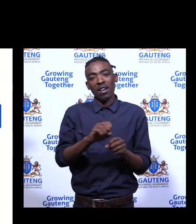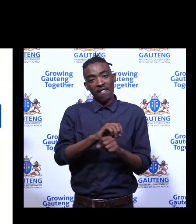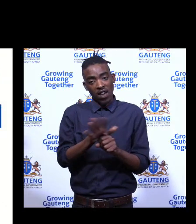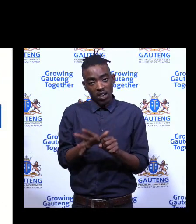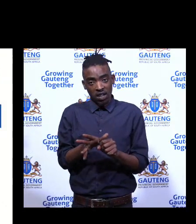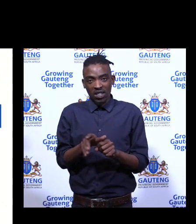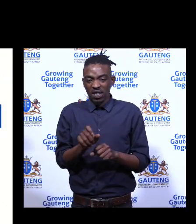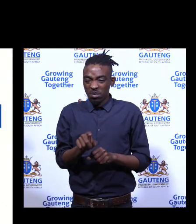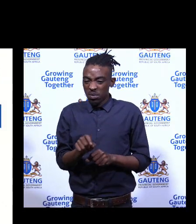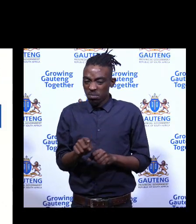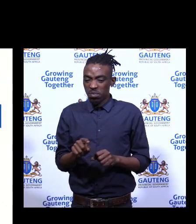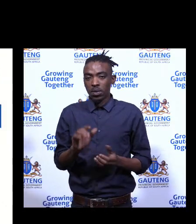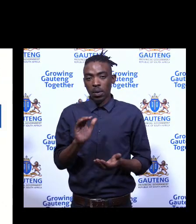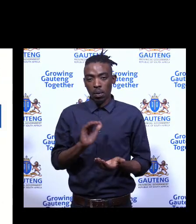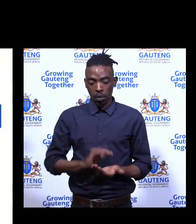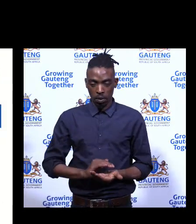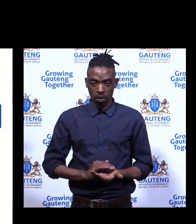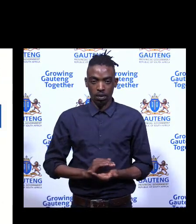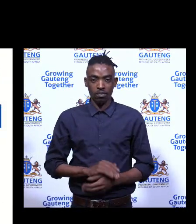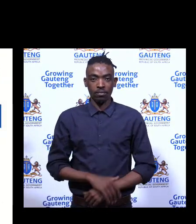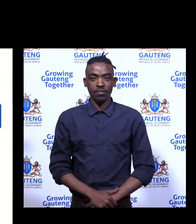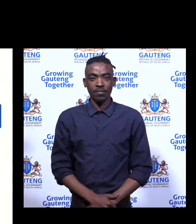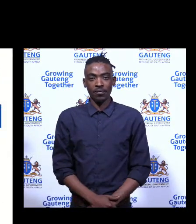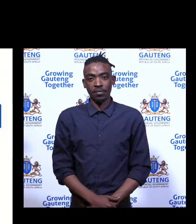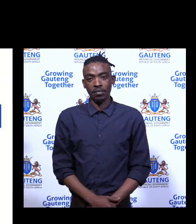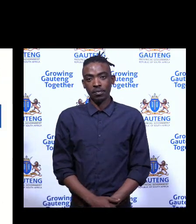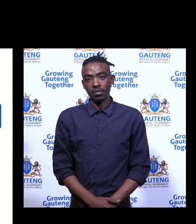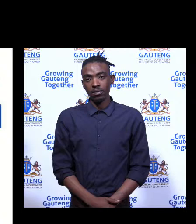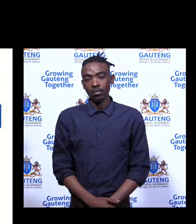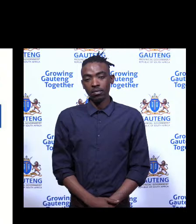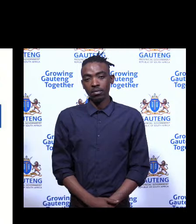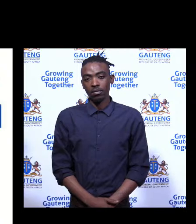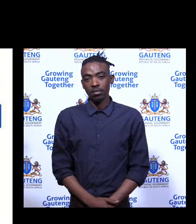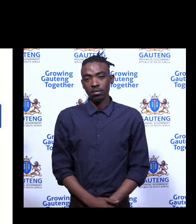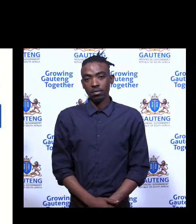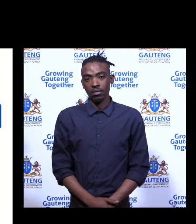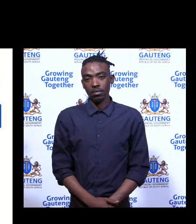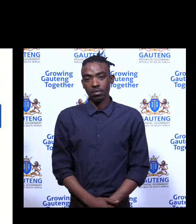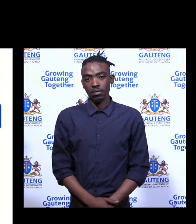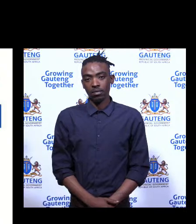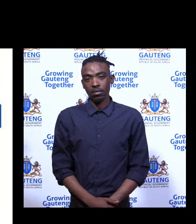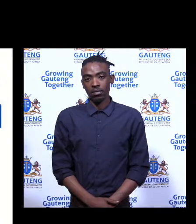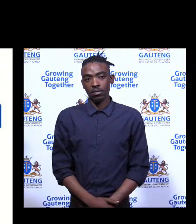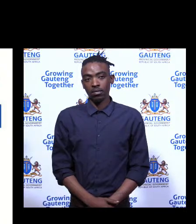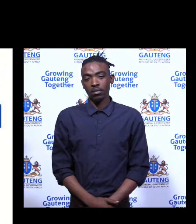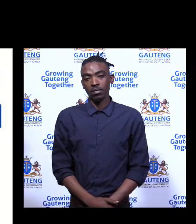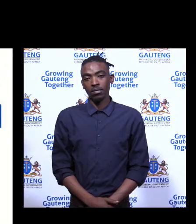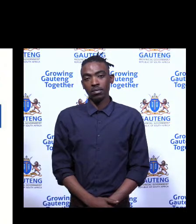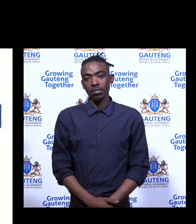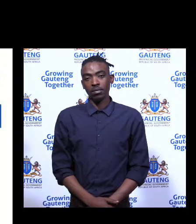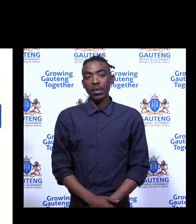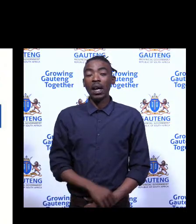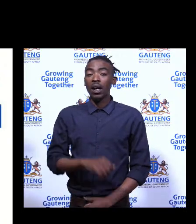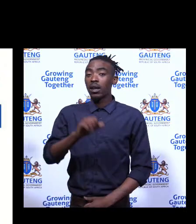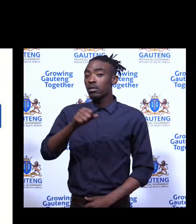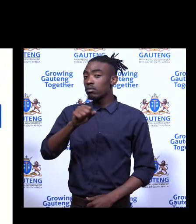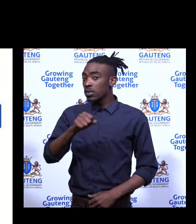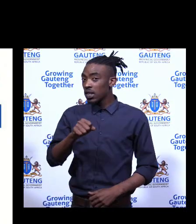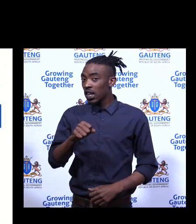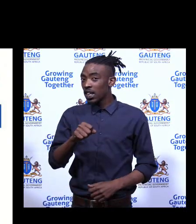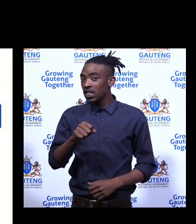And certain things that would not usually have been in the, as a mandate of what should happen